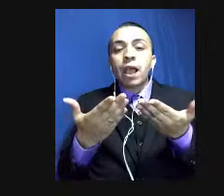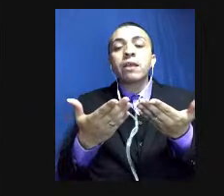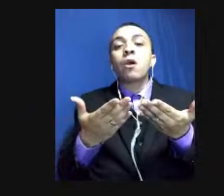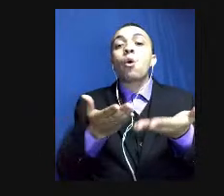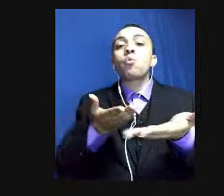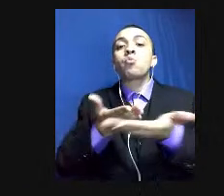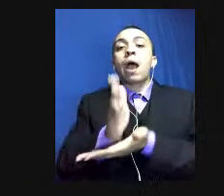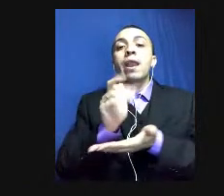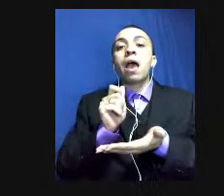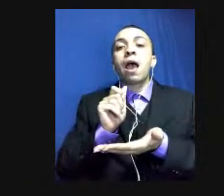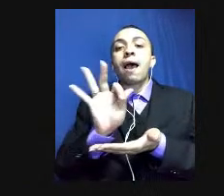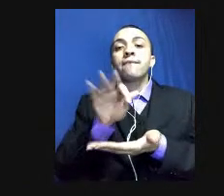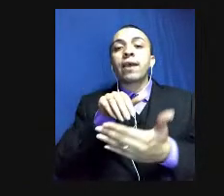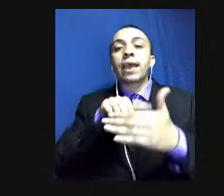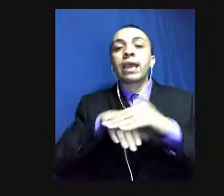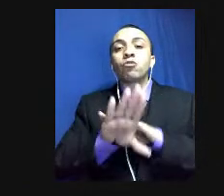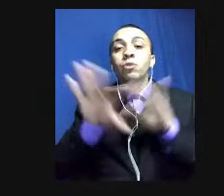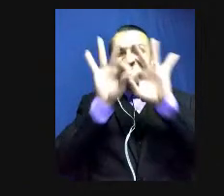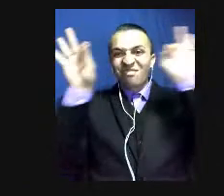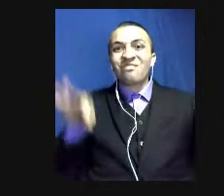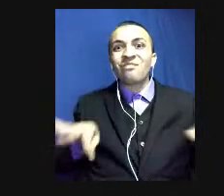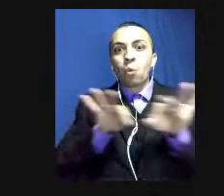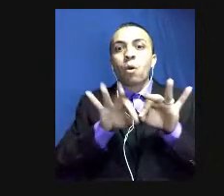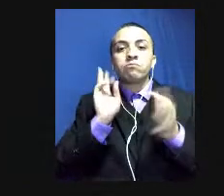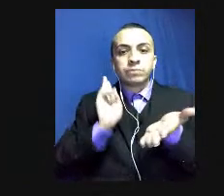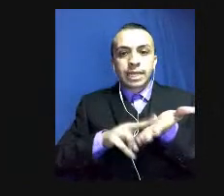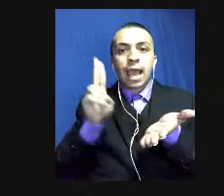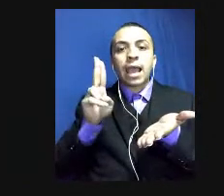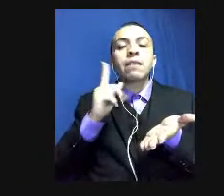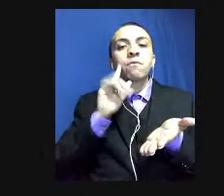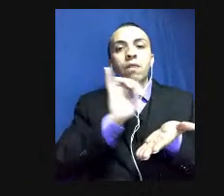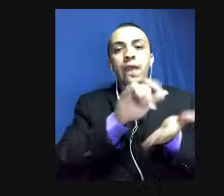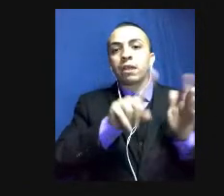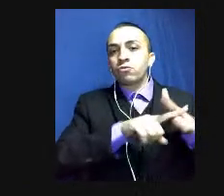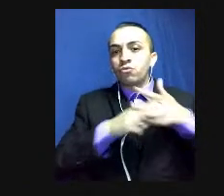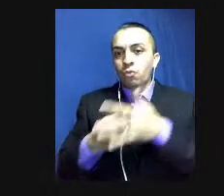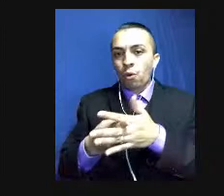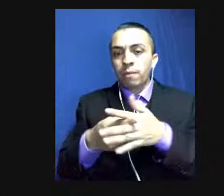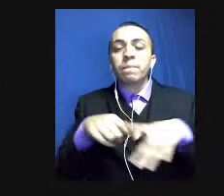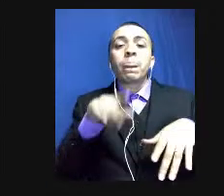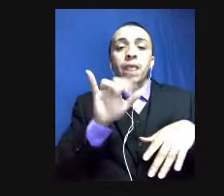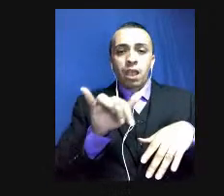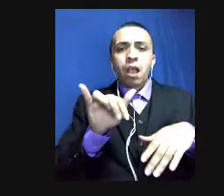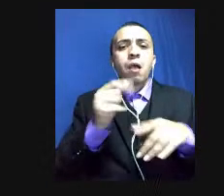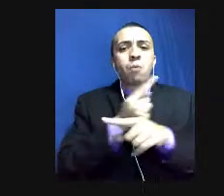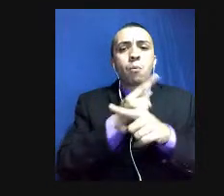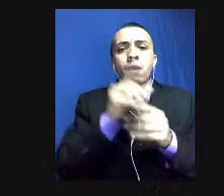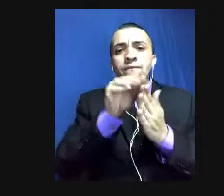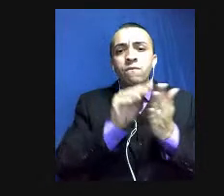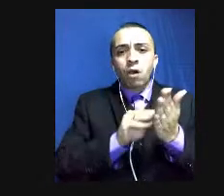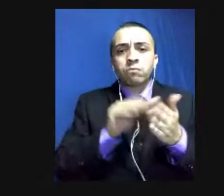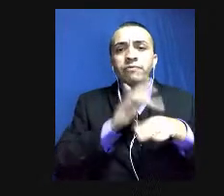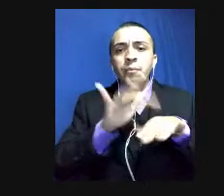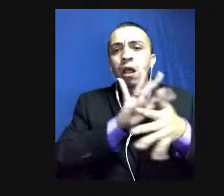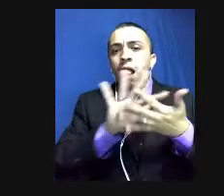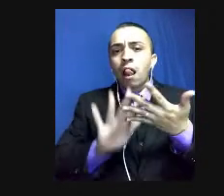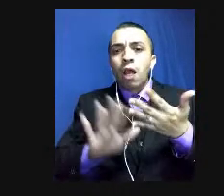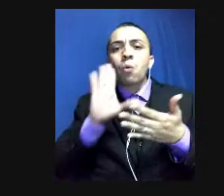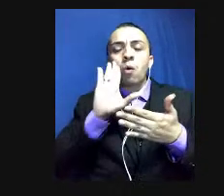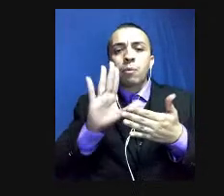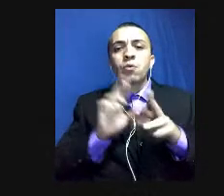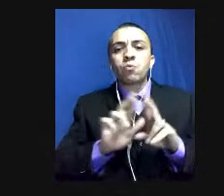forms for work to commence. Details on the process, including appropriate forms, will be available on the